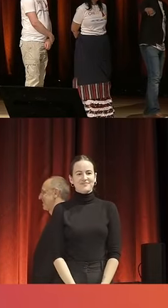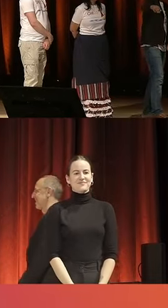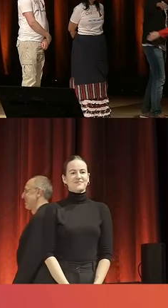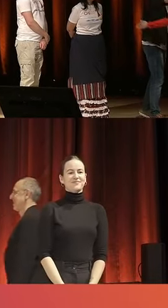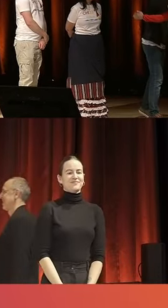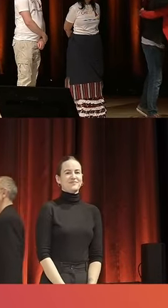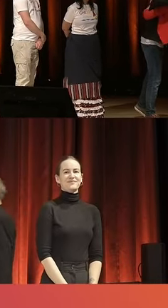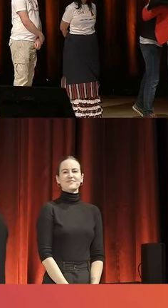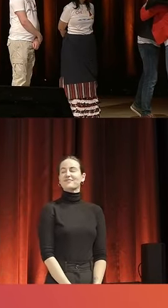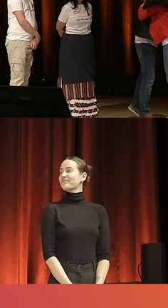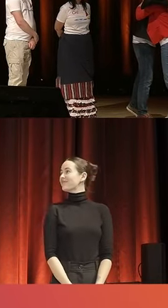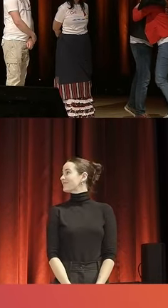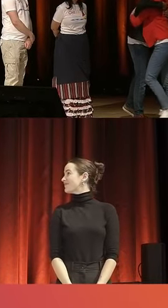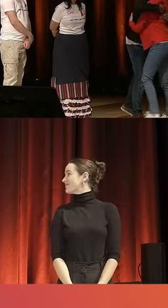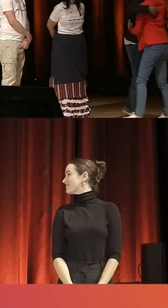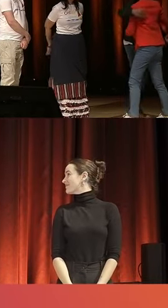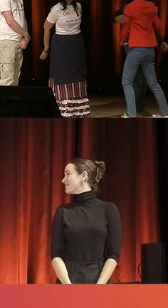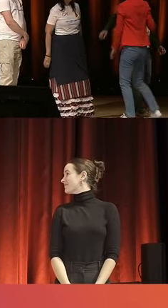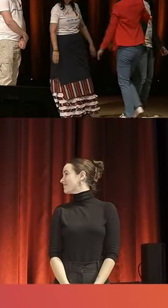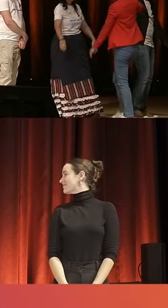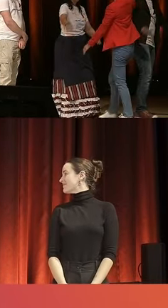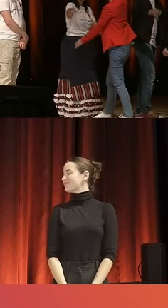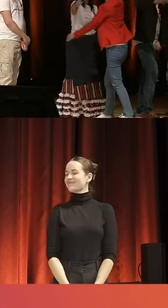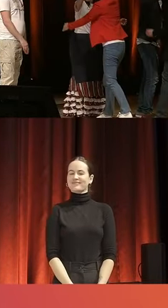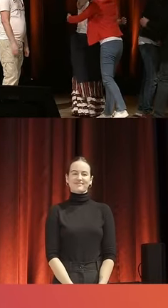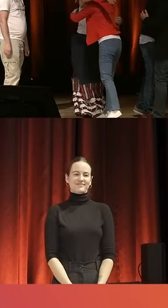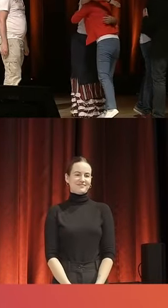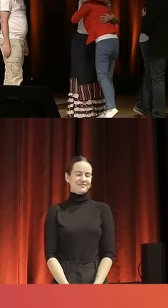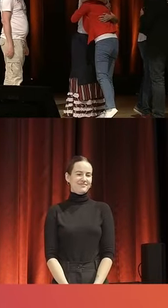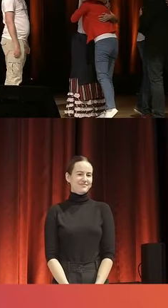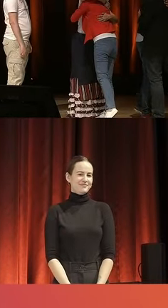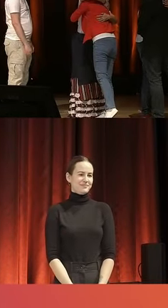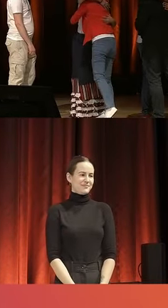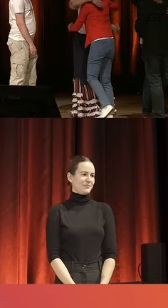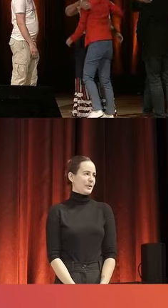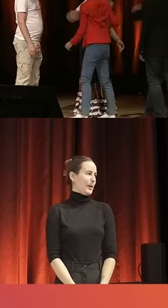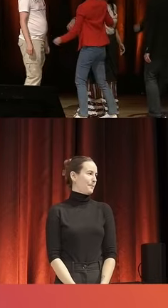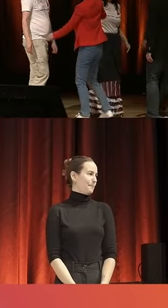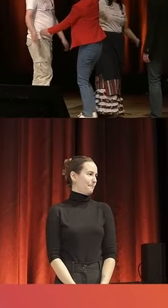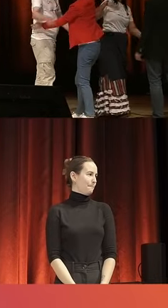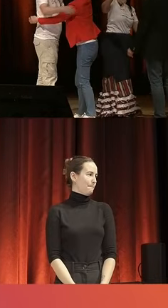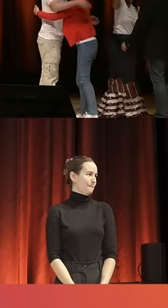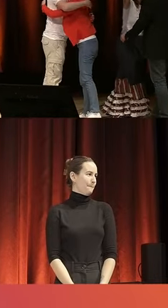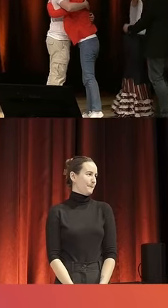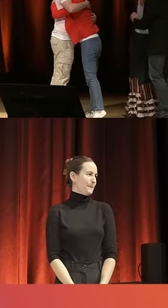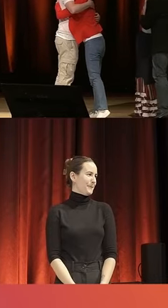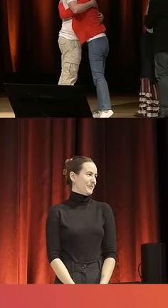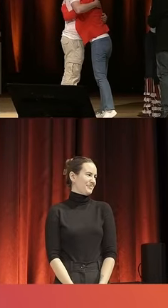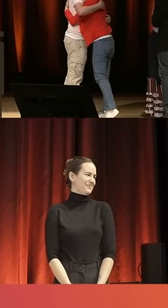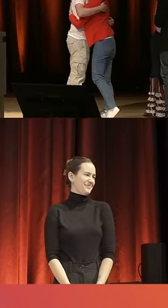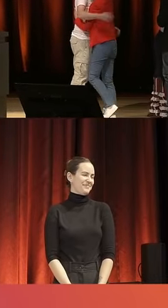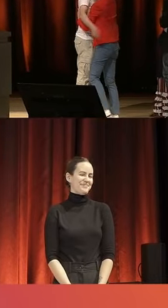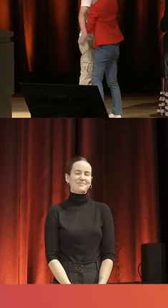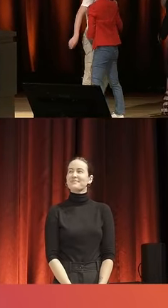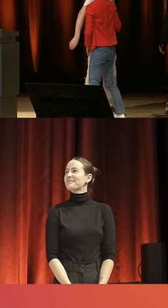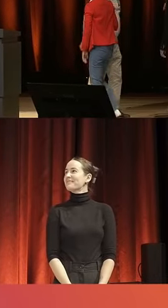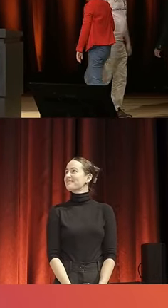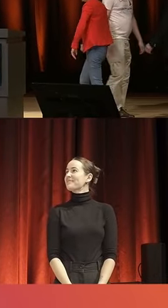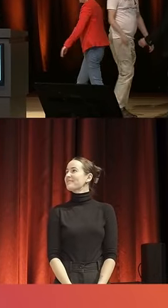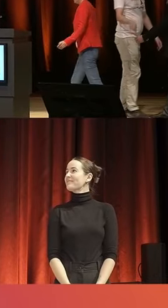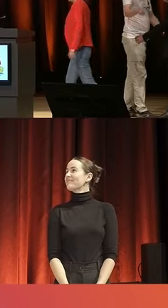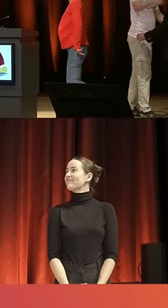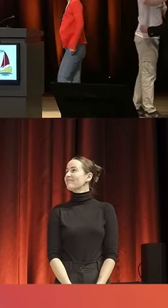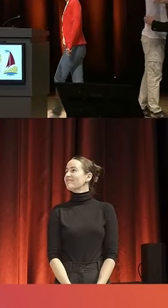Sechs, sieben, acht, neun, aus.